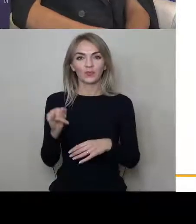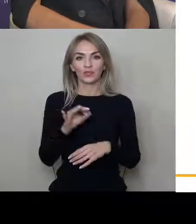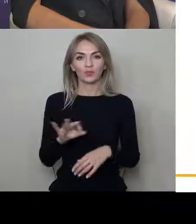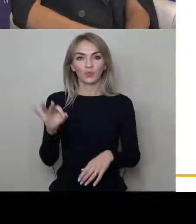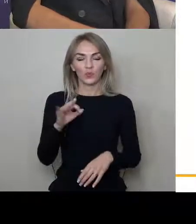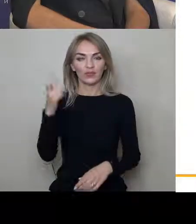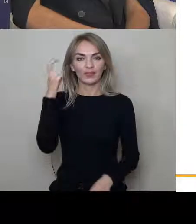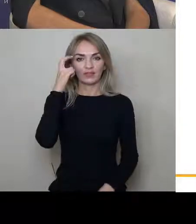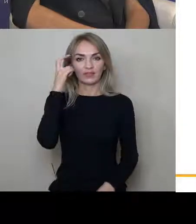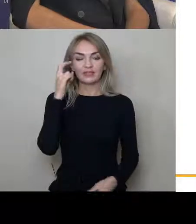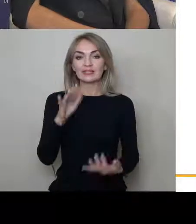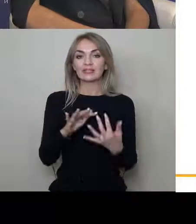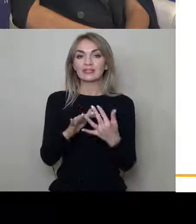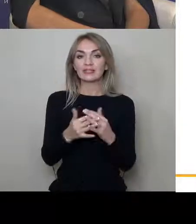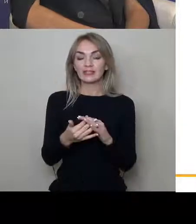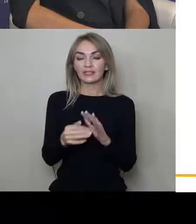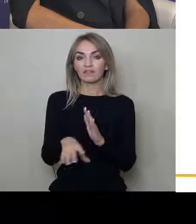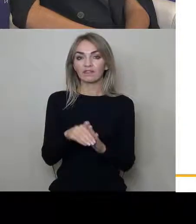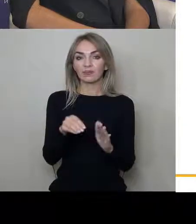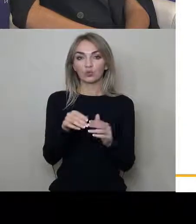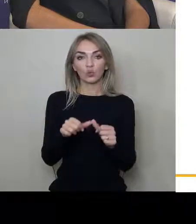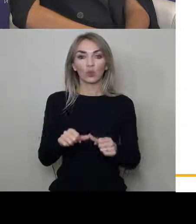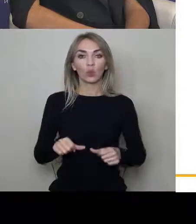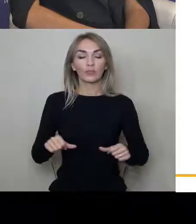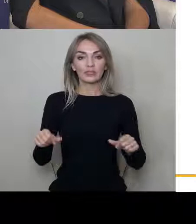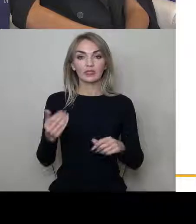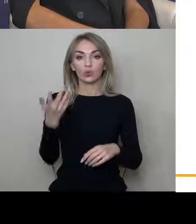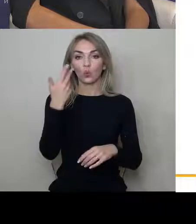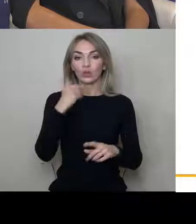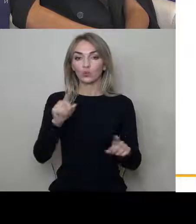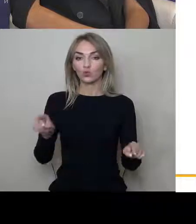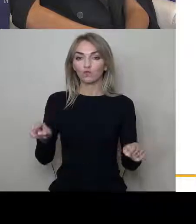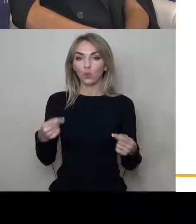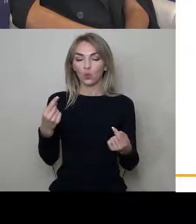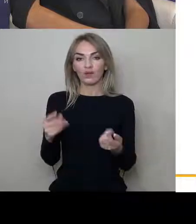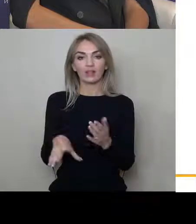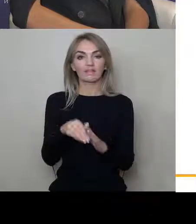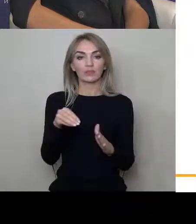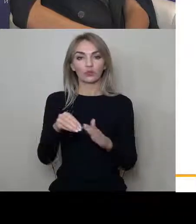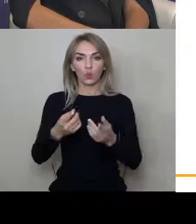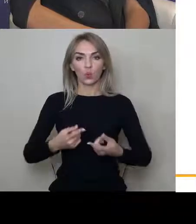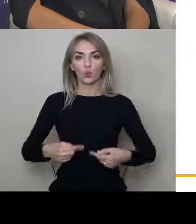Kyiv? No, I wanted to quote different city. Rural